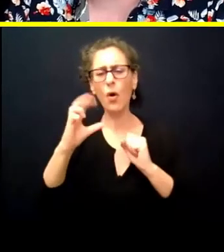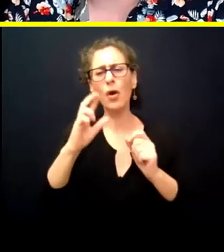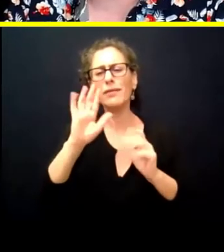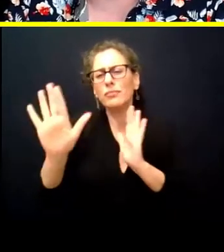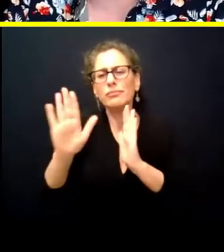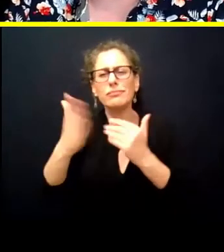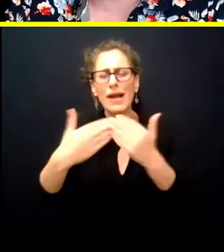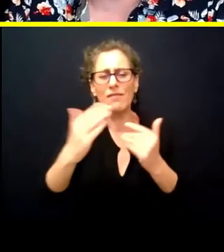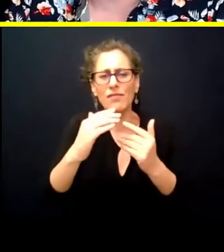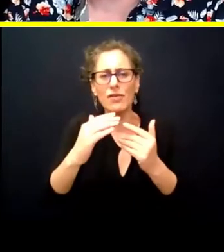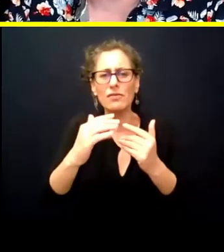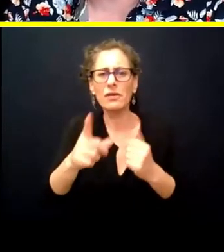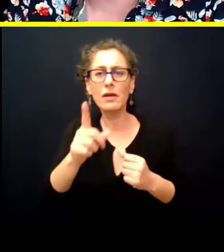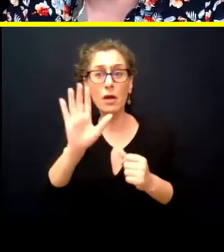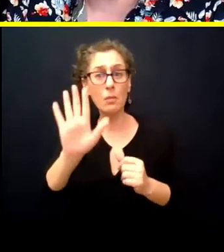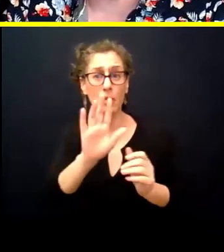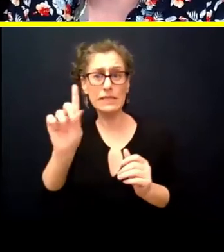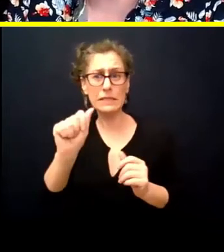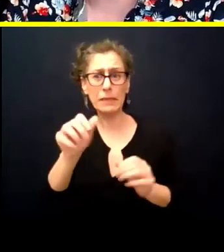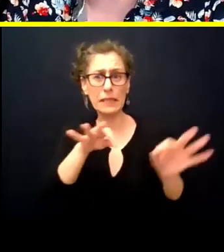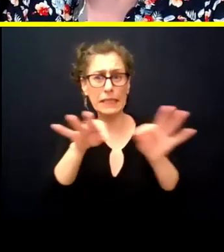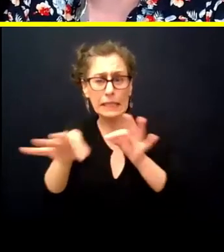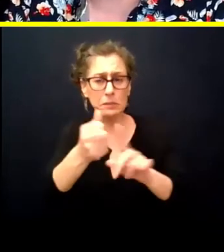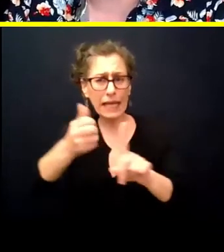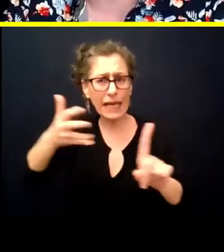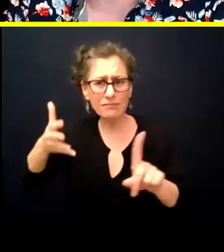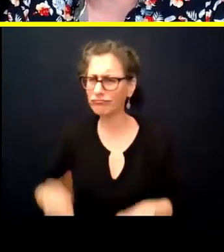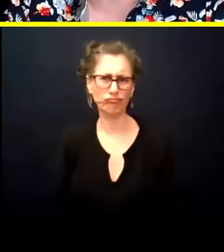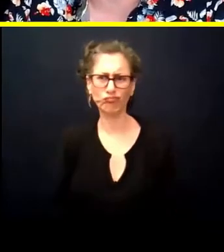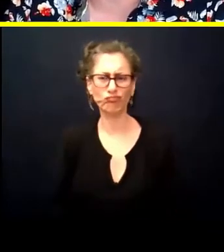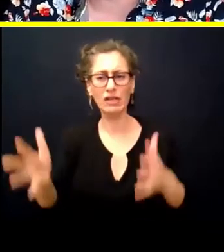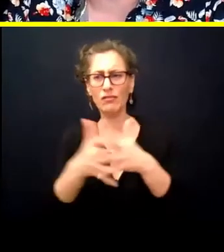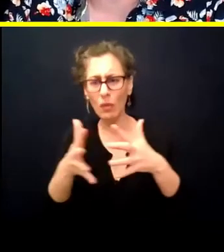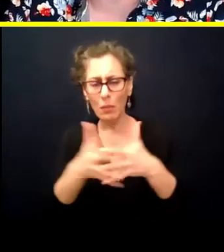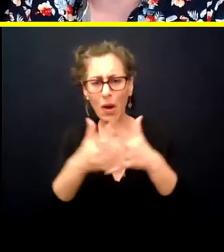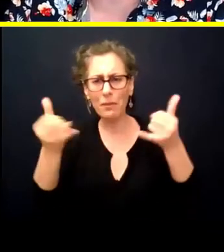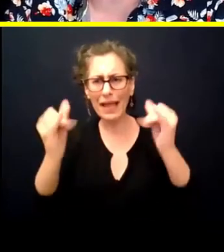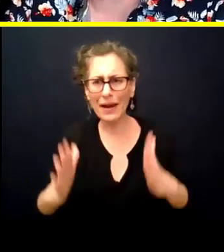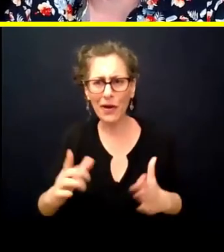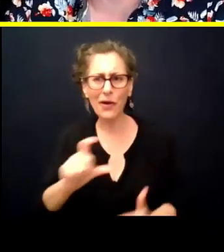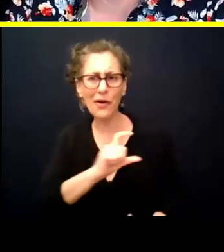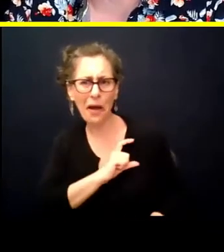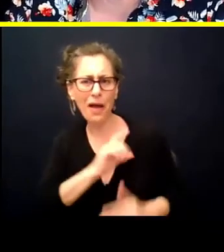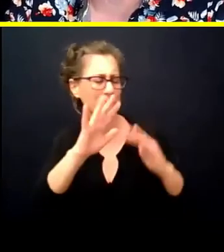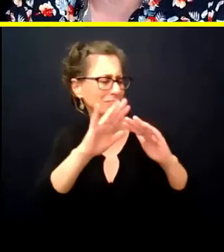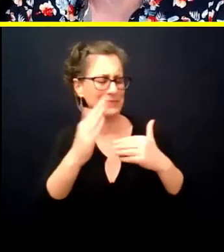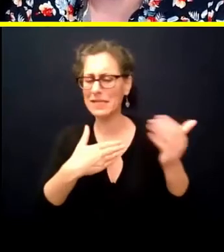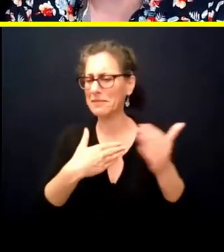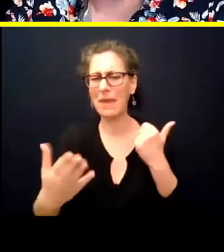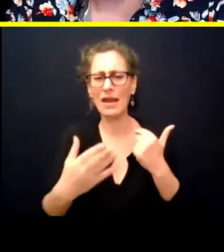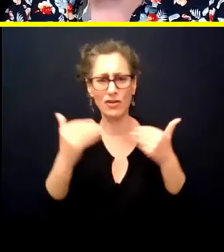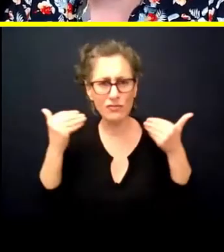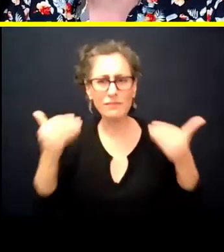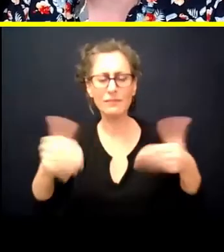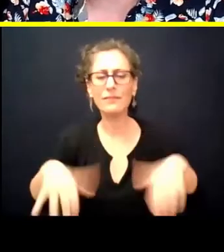whatever. It's never described why you have a disability in the whole entire film. Football player, you're a cheerleader, you're a cop, whatever. It's never described once. We just do the